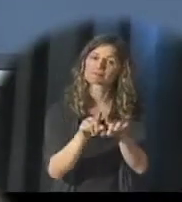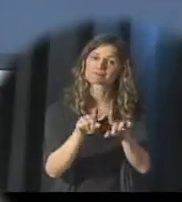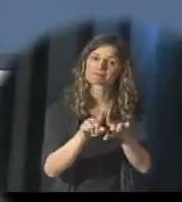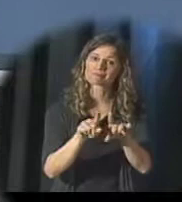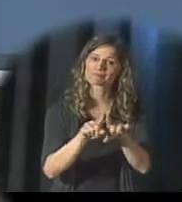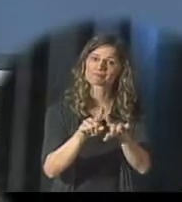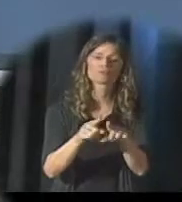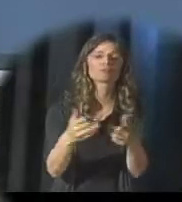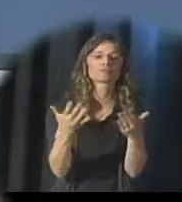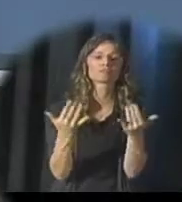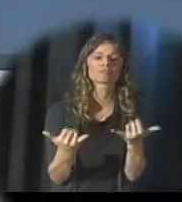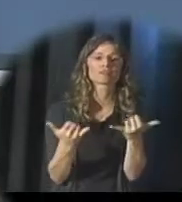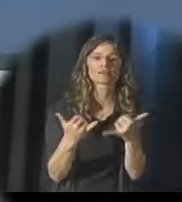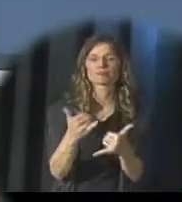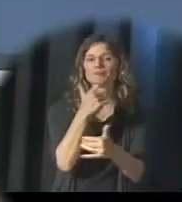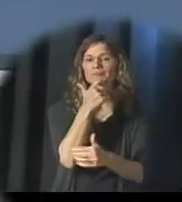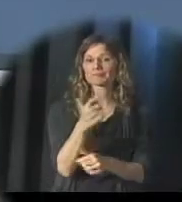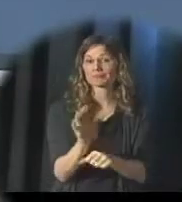learn more about being a hero